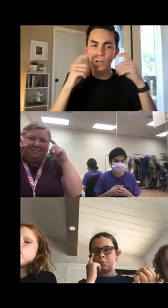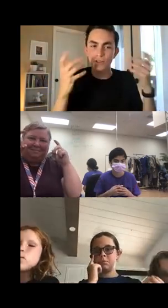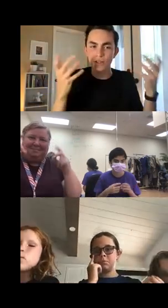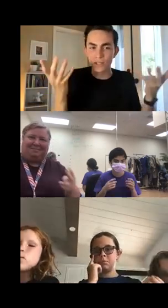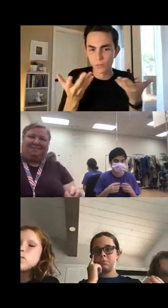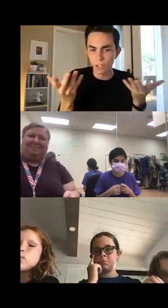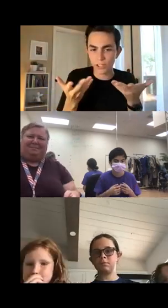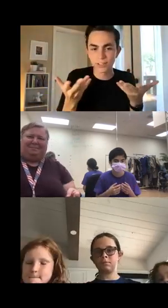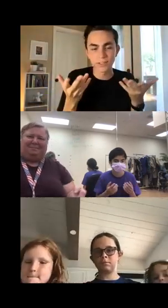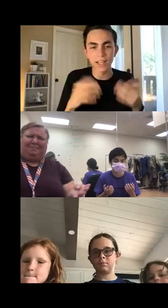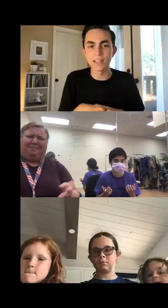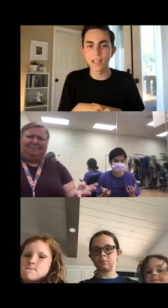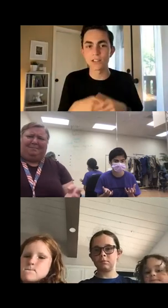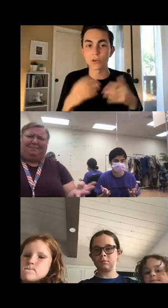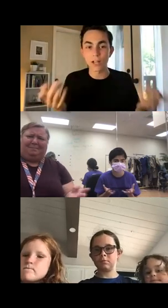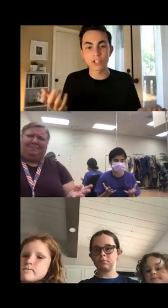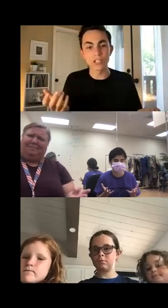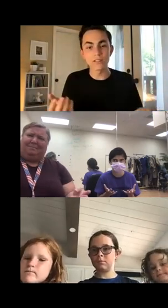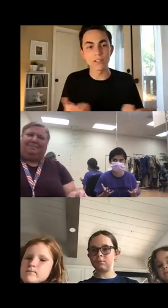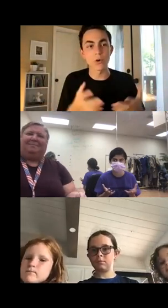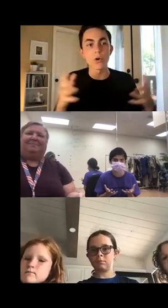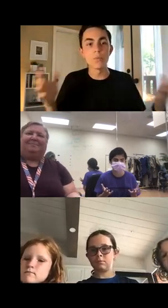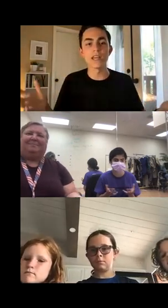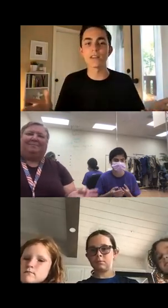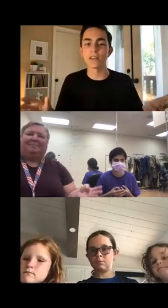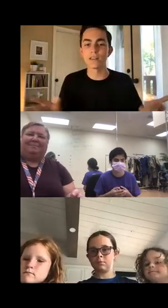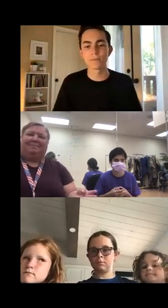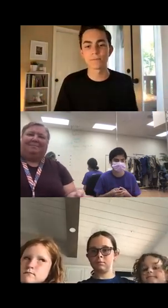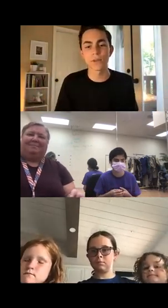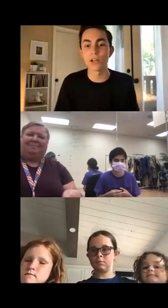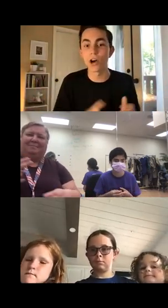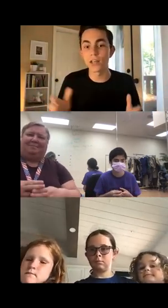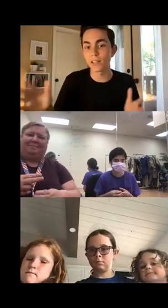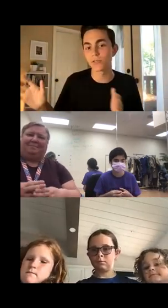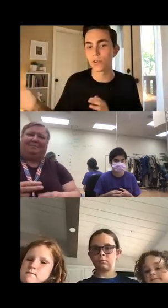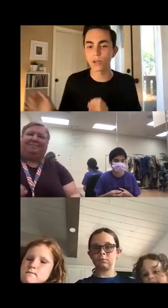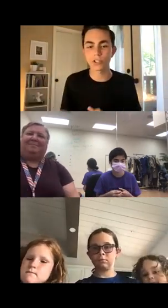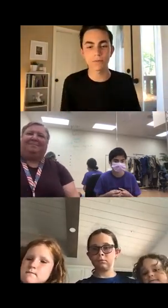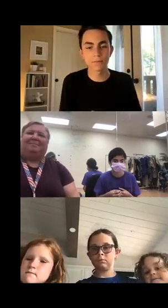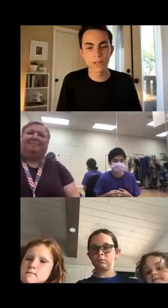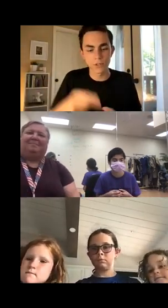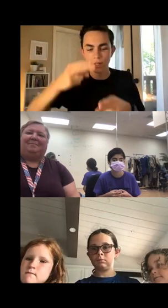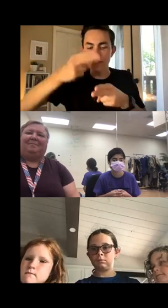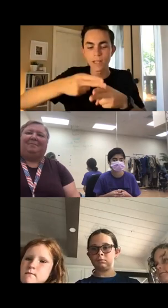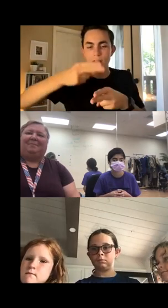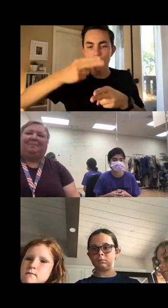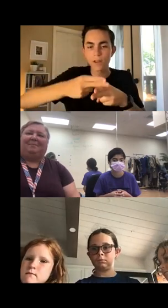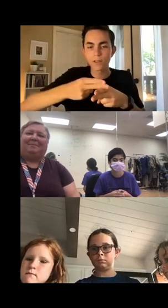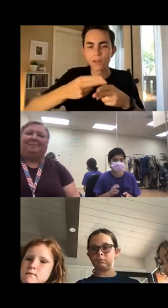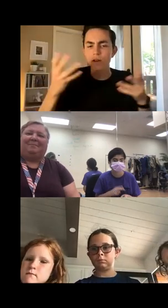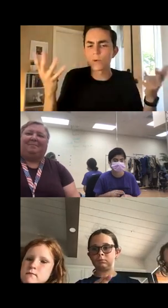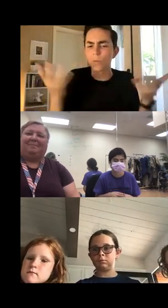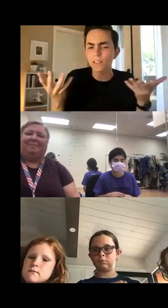lowered eyebrows expression? That indicates a question that's open-ended, a non-yes or no question. So that's